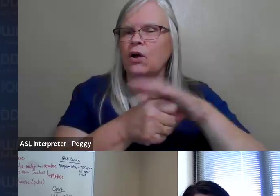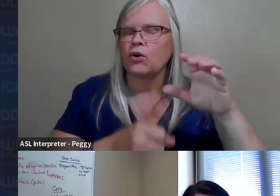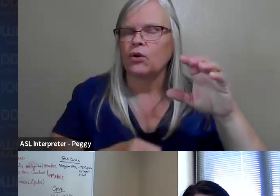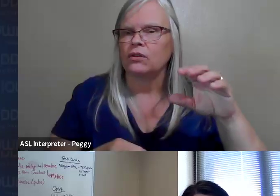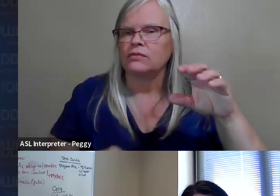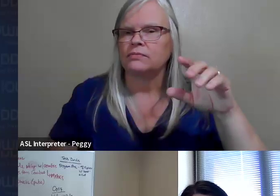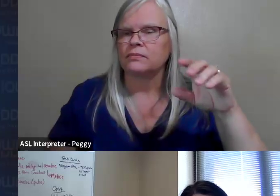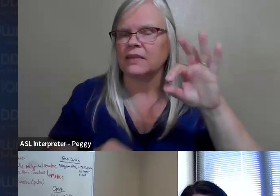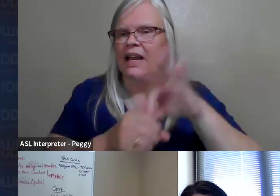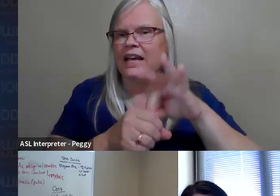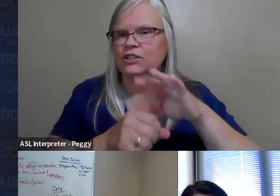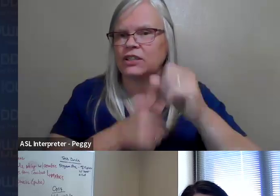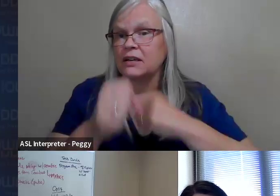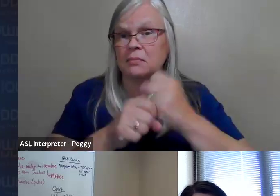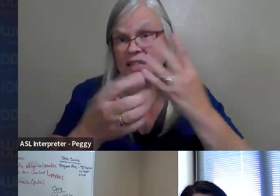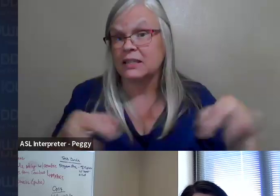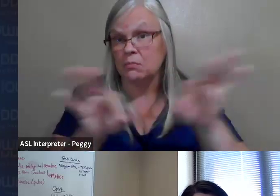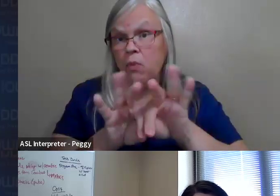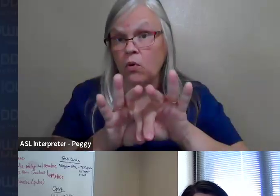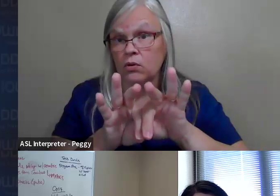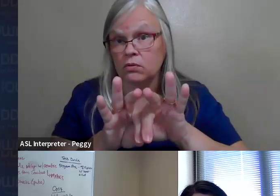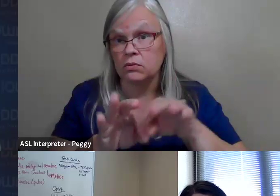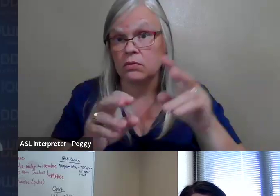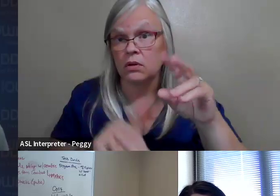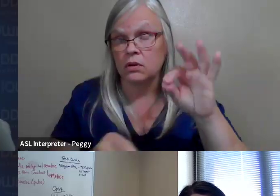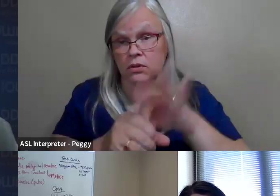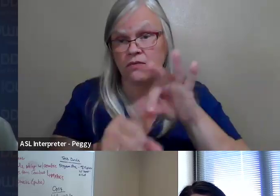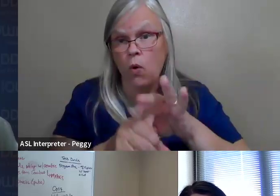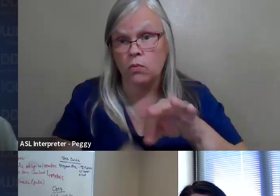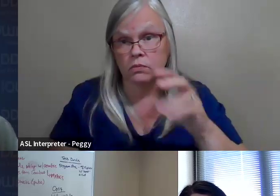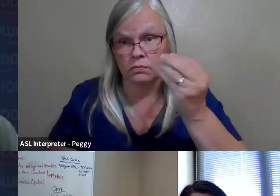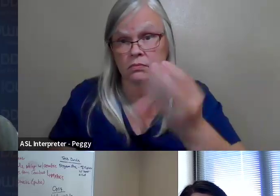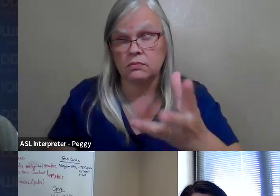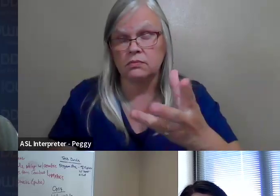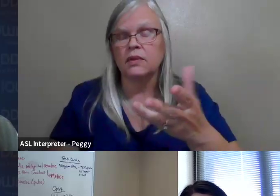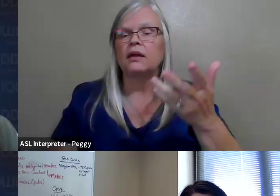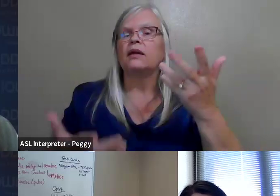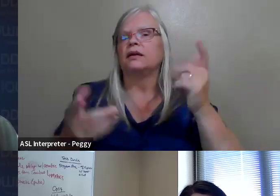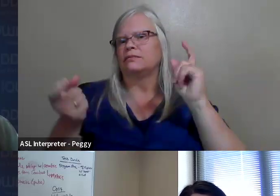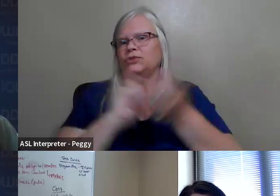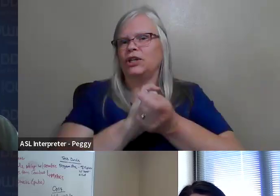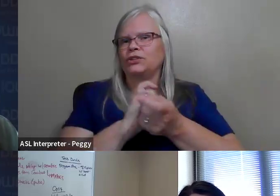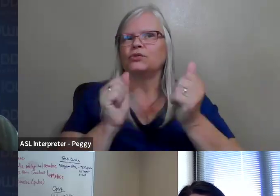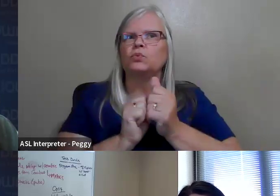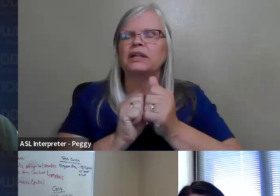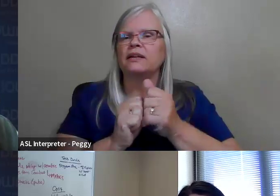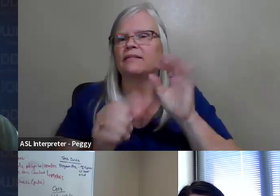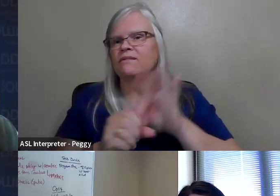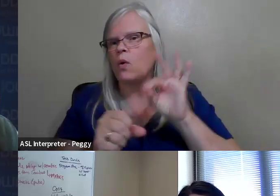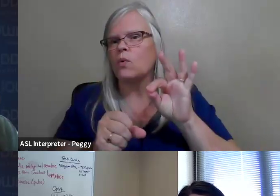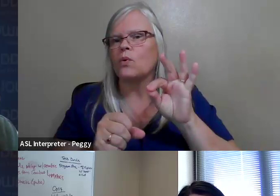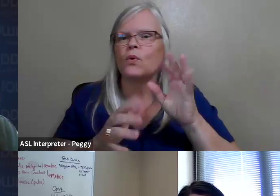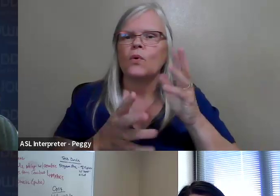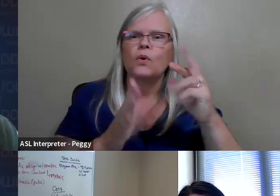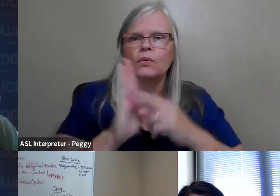year. But don't forget that it's important to vote. And also some changes in voting regulations